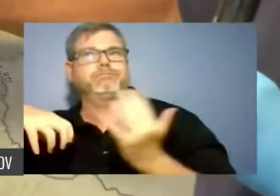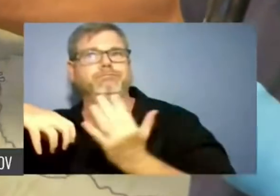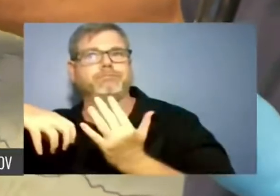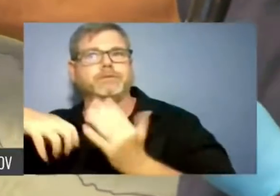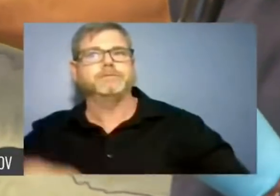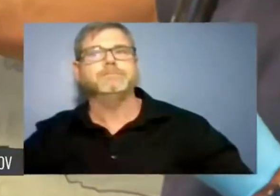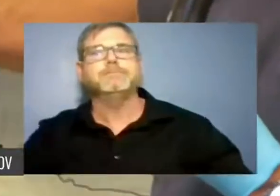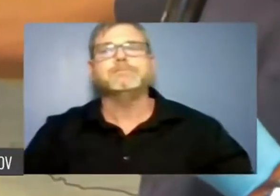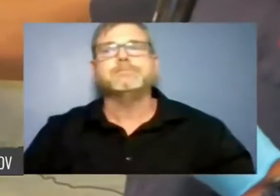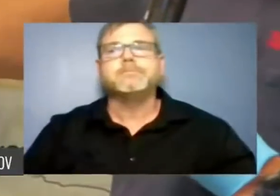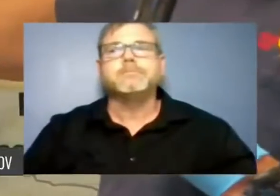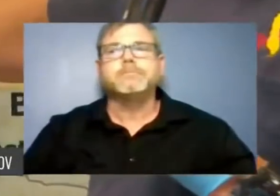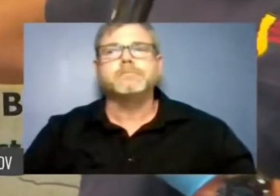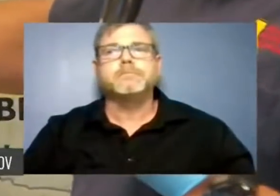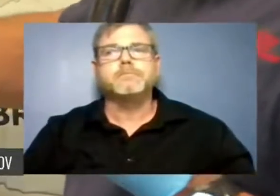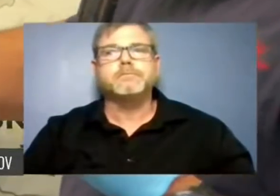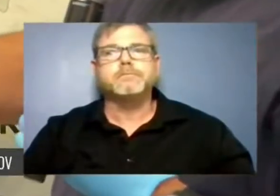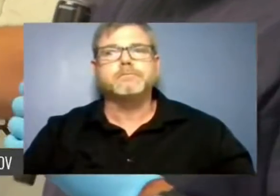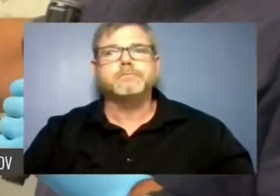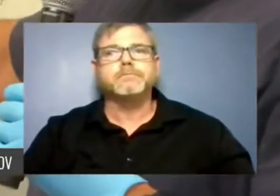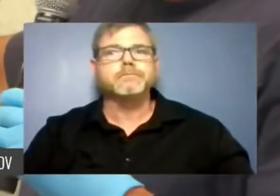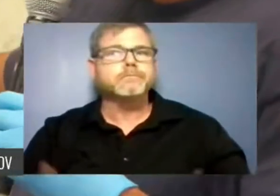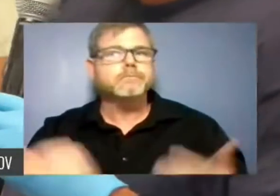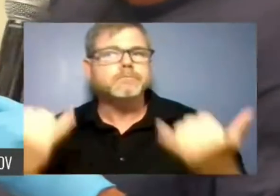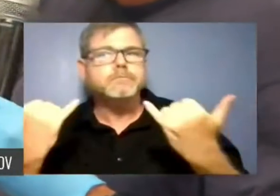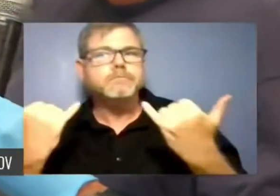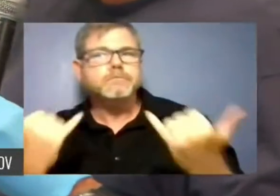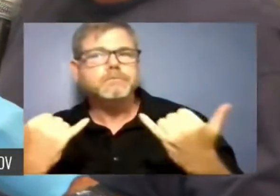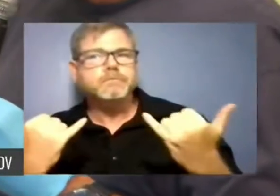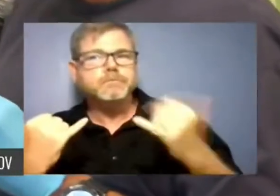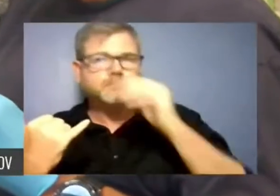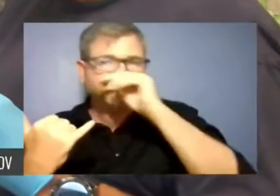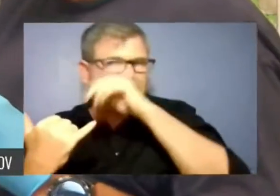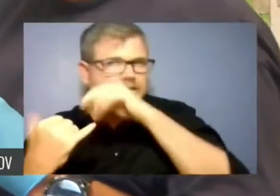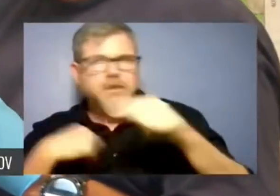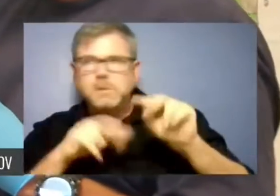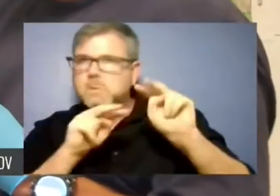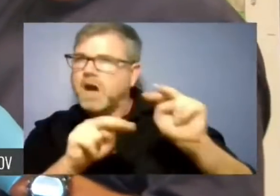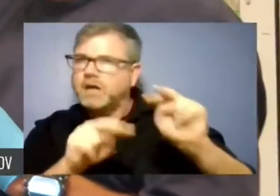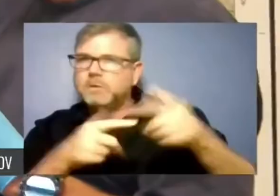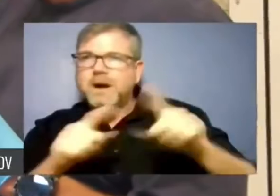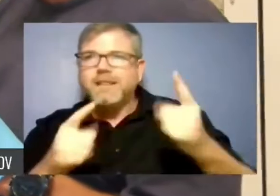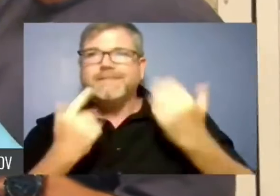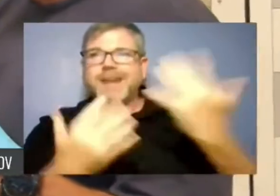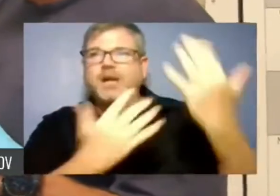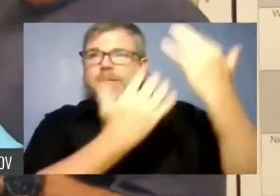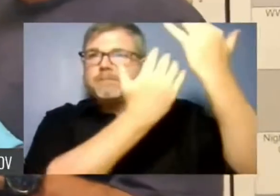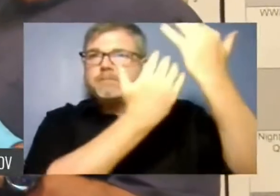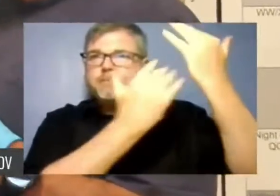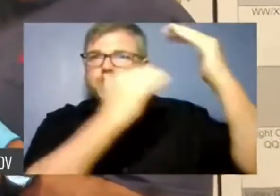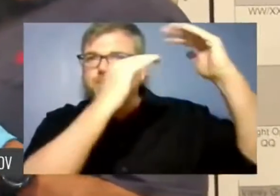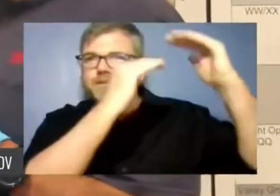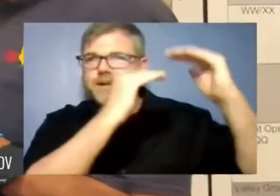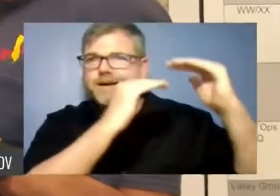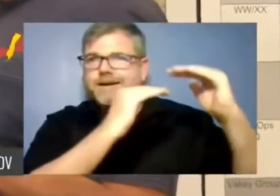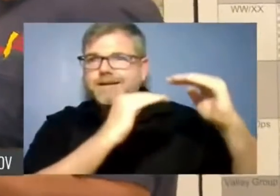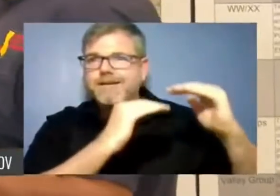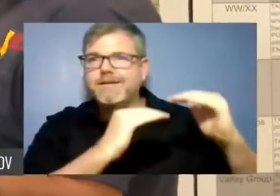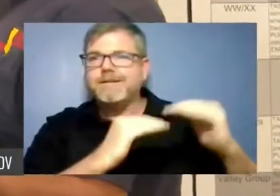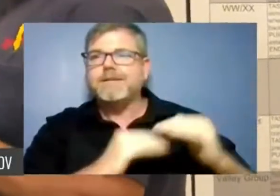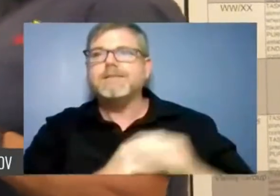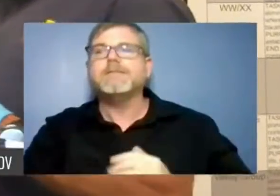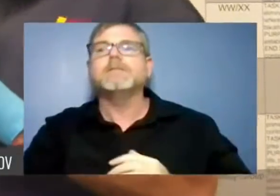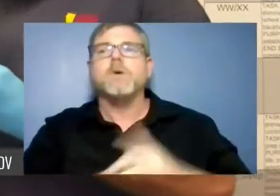hill, and let it just clean up the understory and be in a position to receive the fire in and around the bottom of these communities in here, including